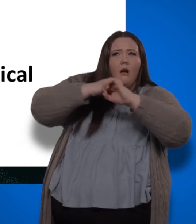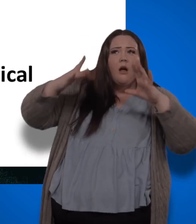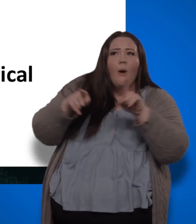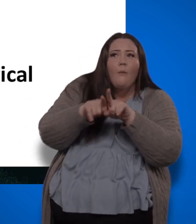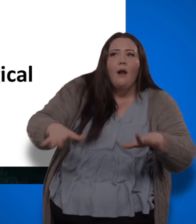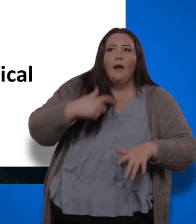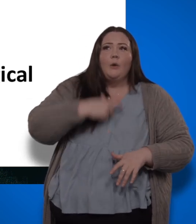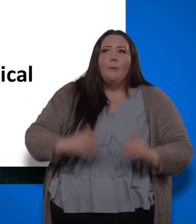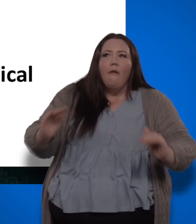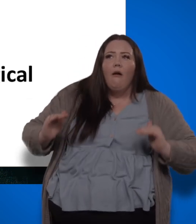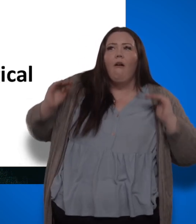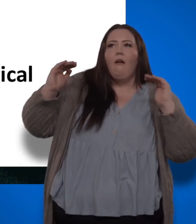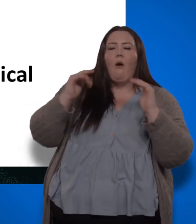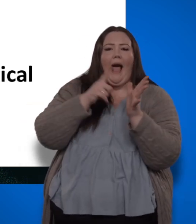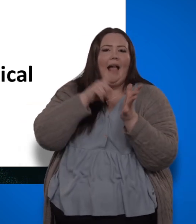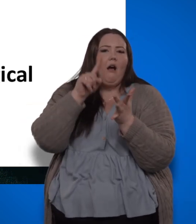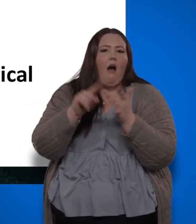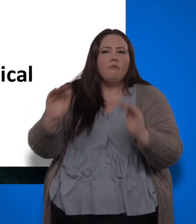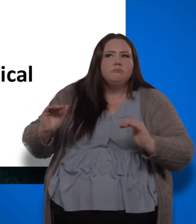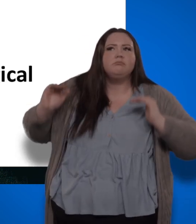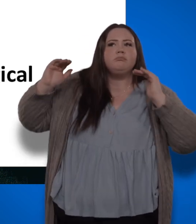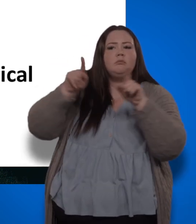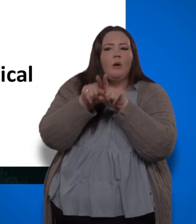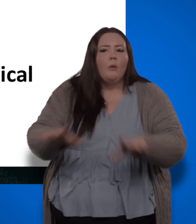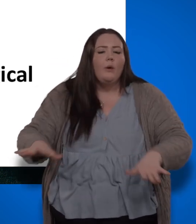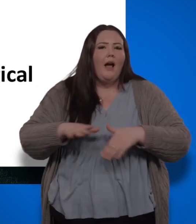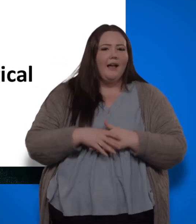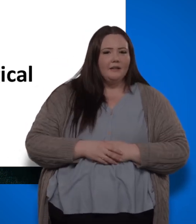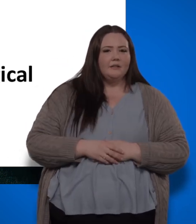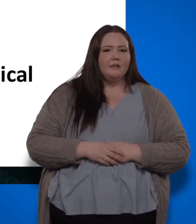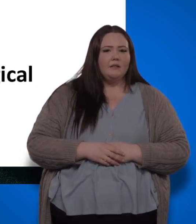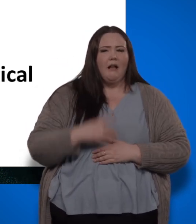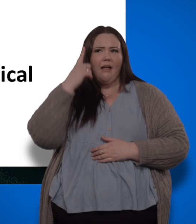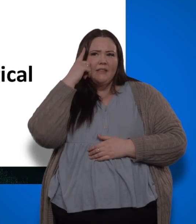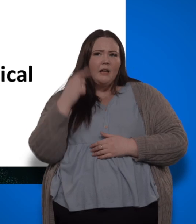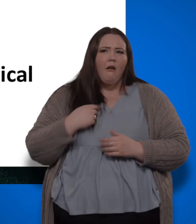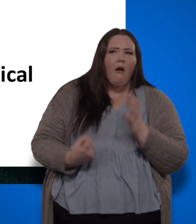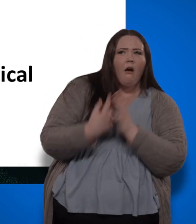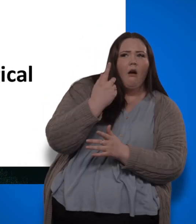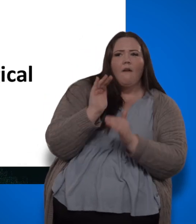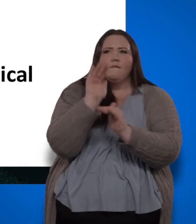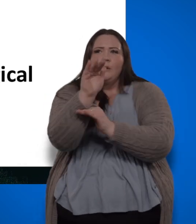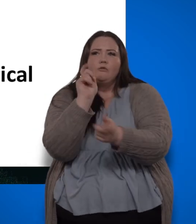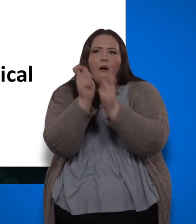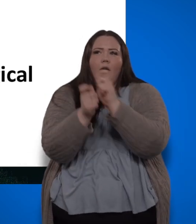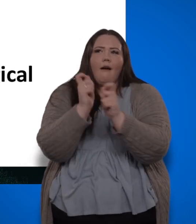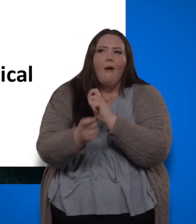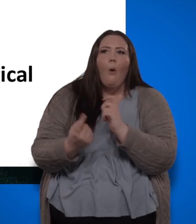have artificial intelligence, and what are all the plot twists, and what are the future.